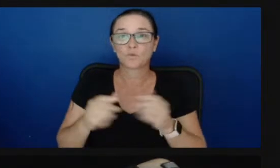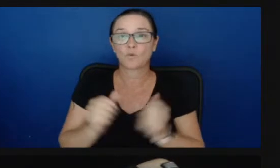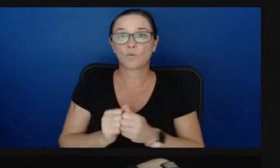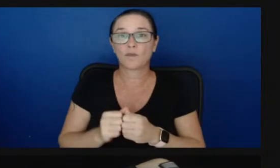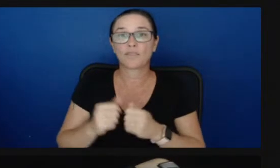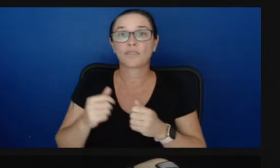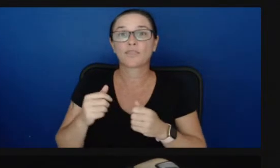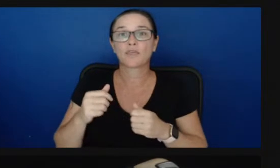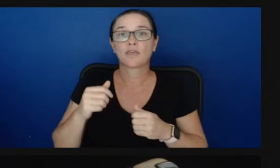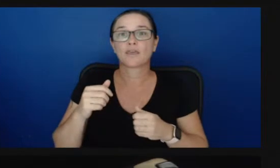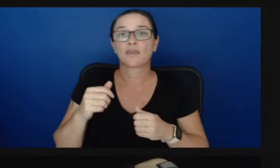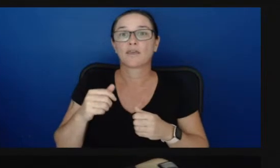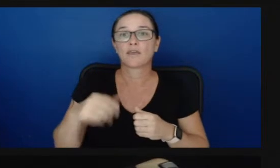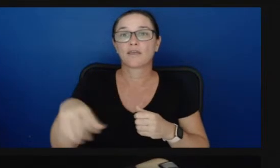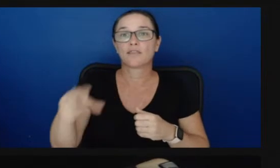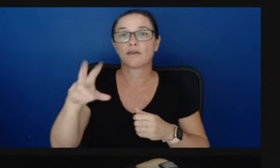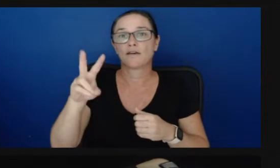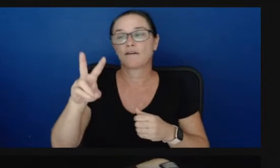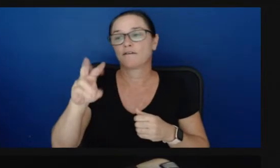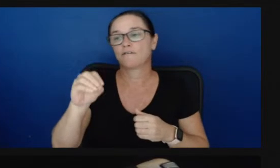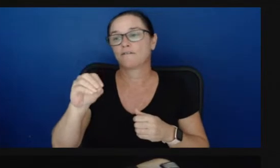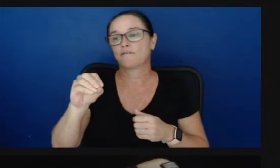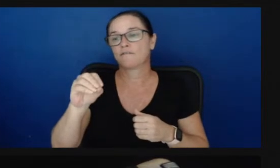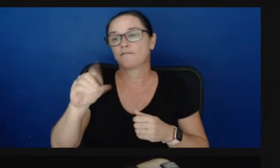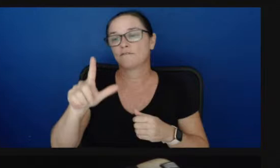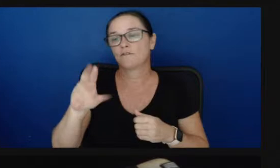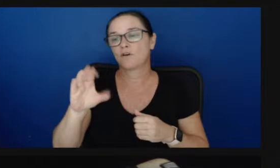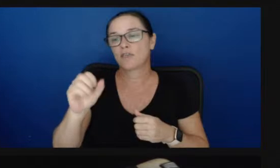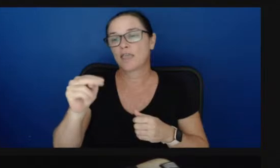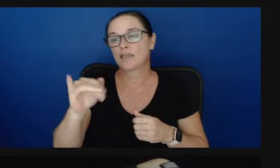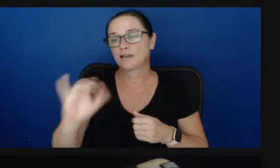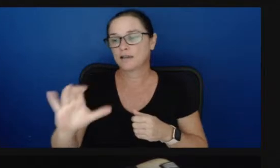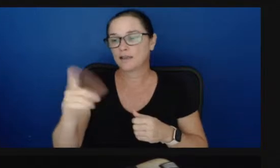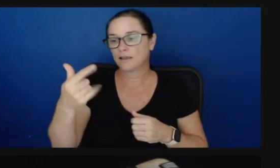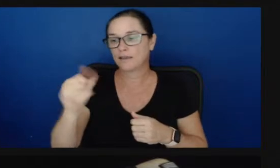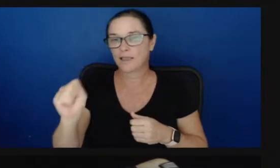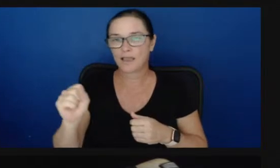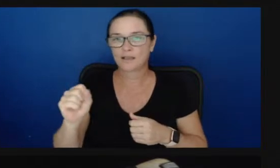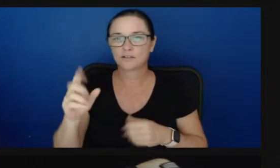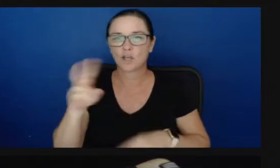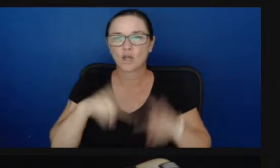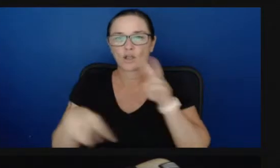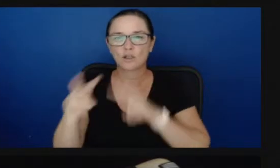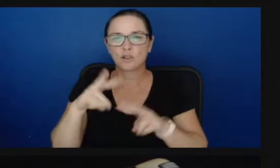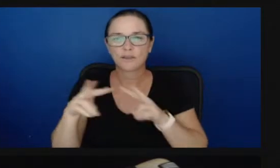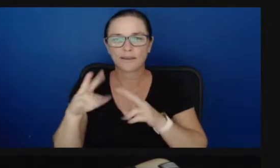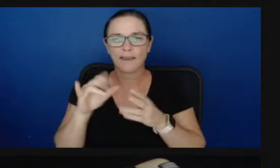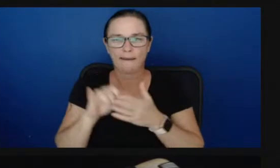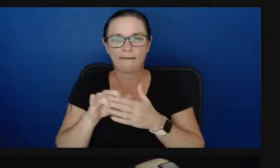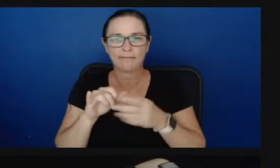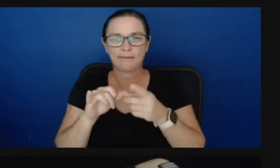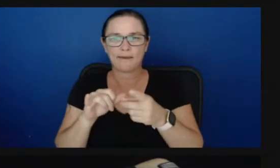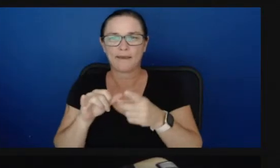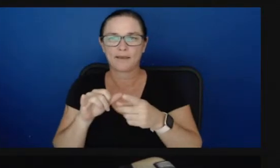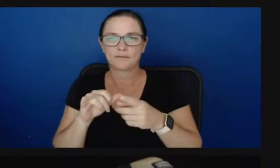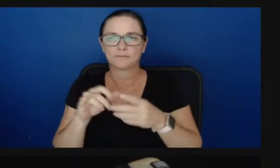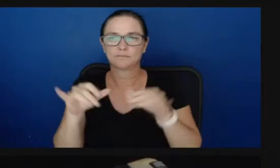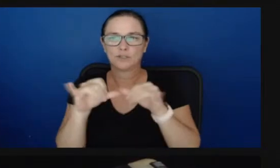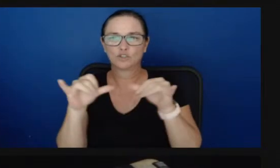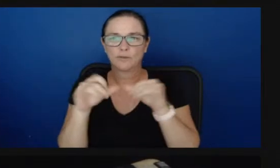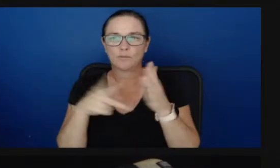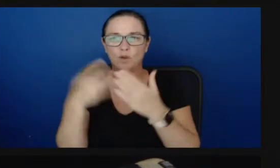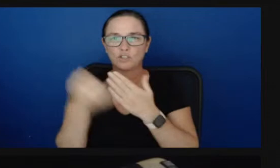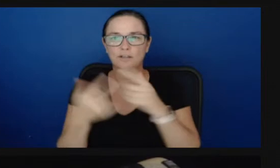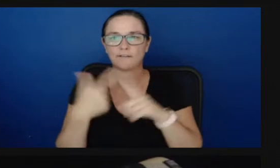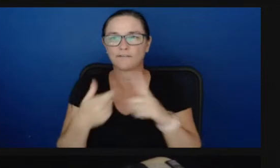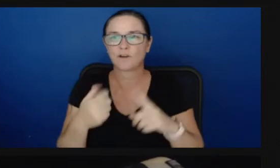is the volcanic gas. We'll turn to the VOG measurement and prediction project from UH